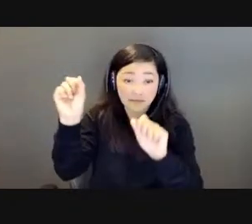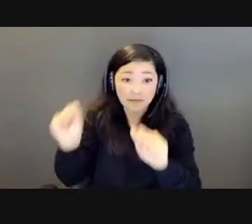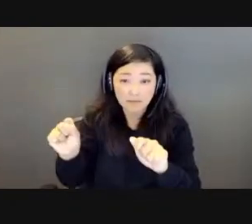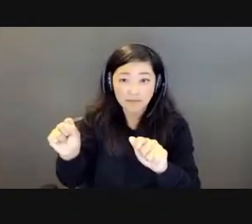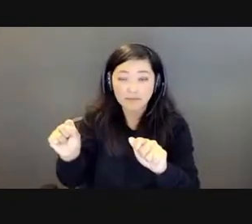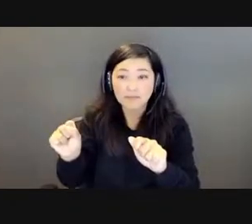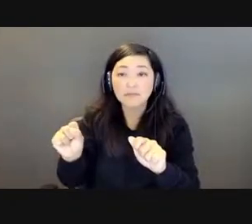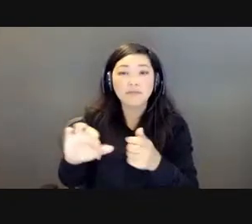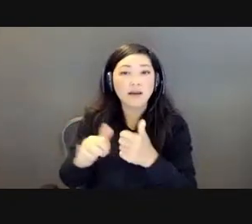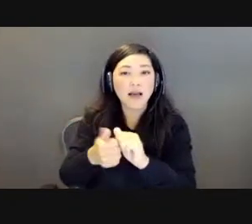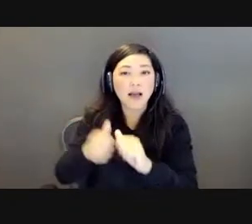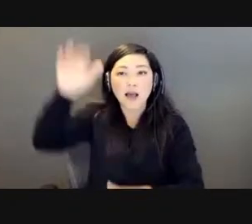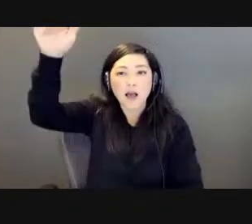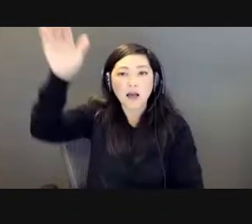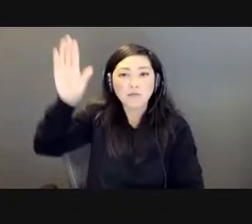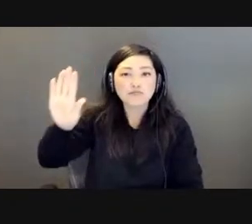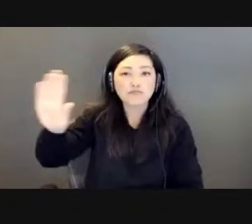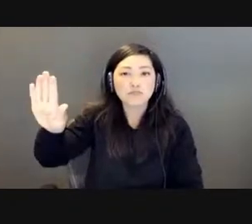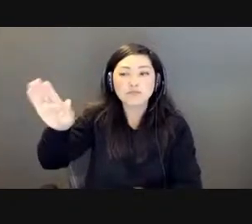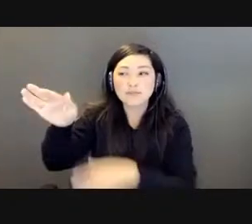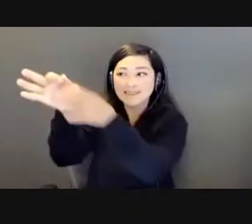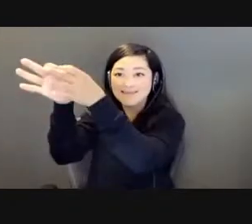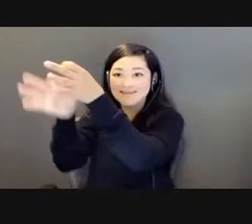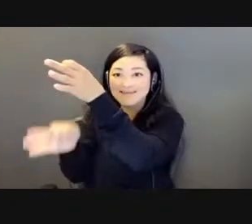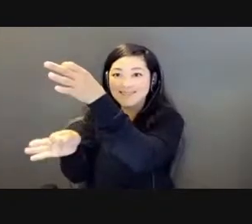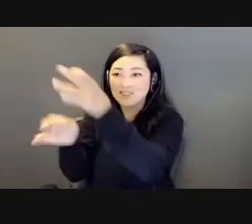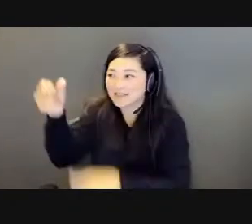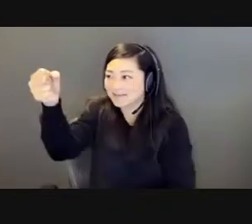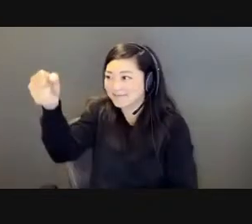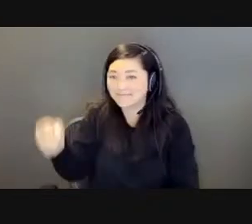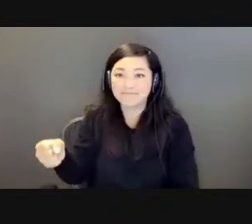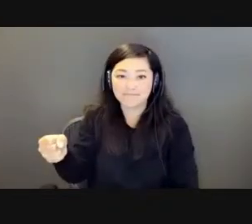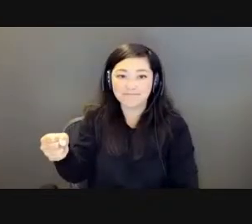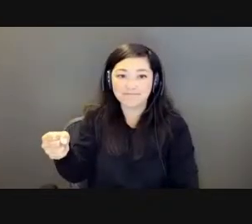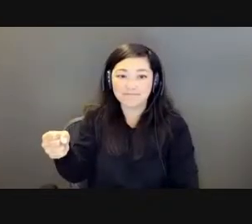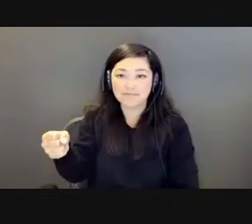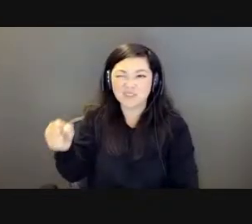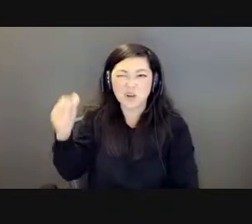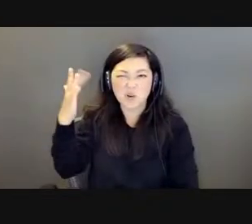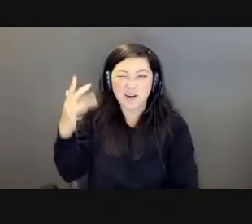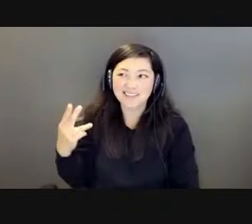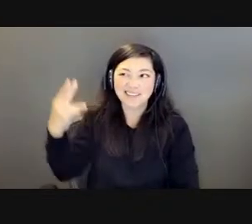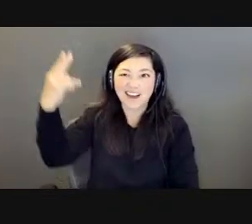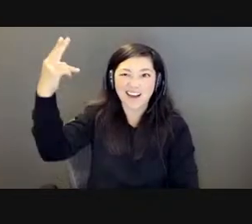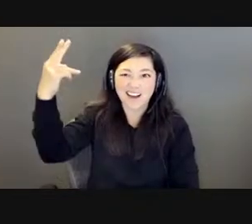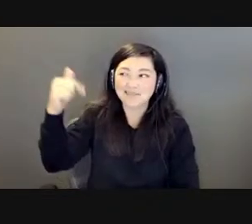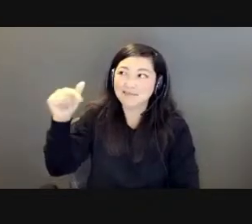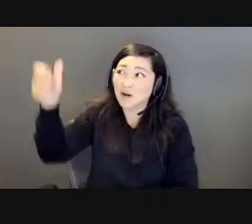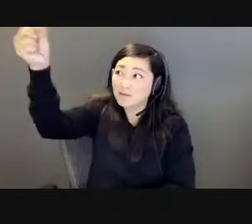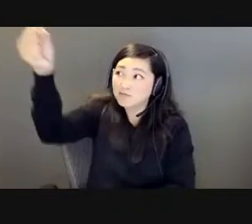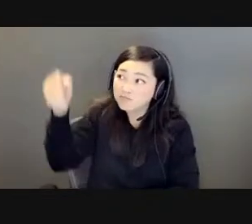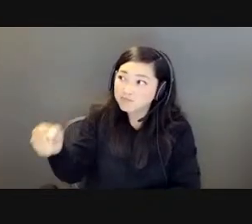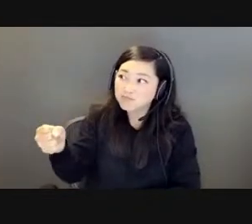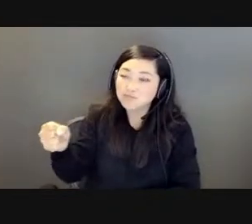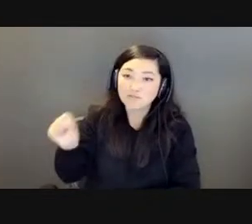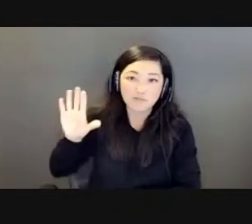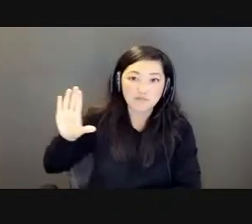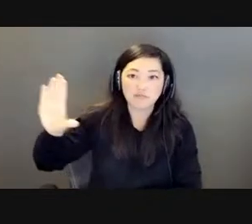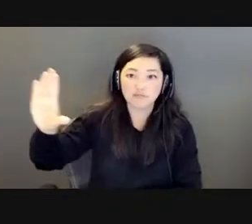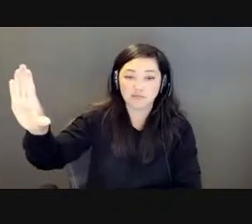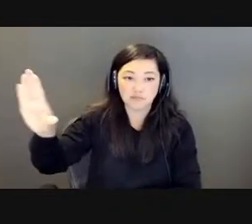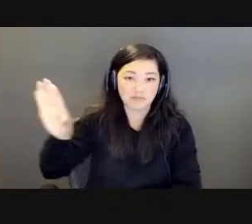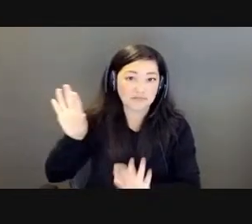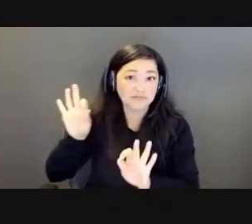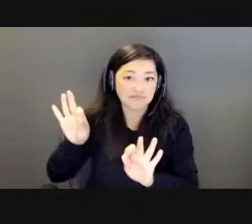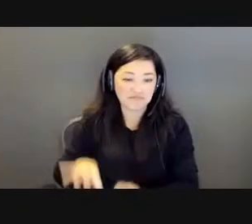close the cabinet door with a string because it's up high. I have to be able to reach it, so I have a string hanging down. that I can pull